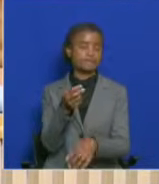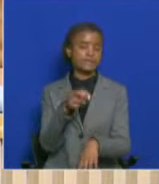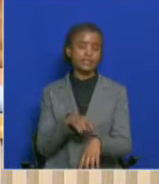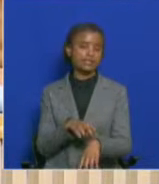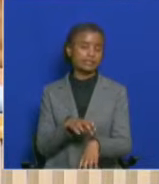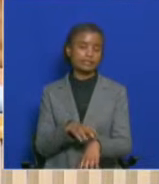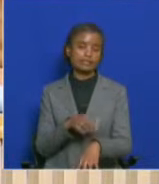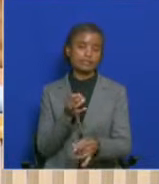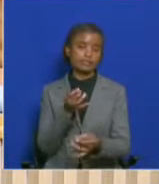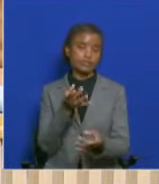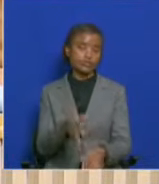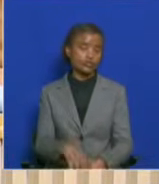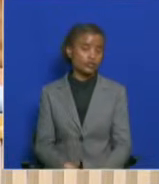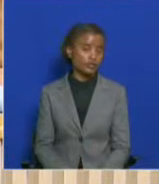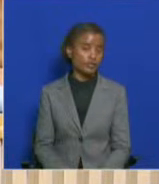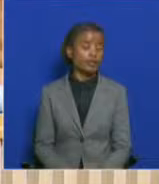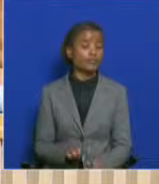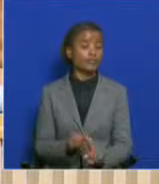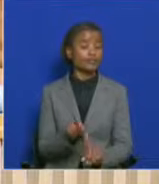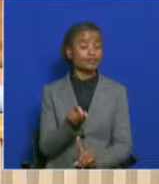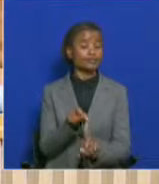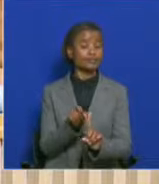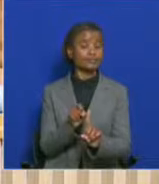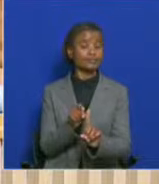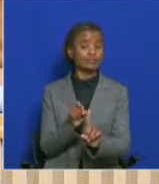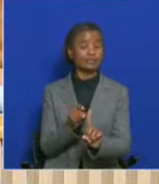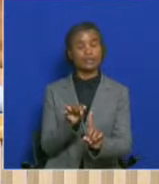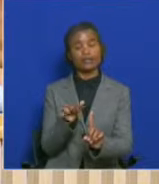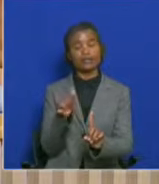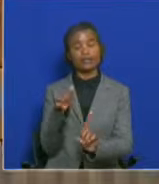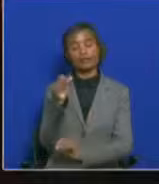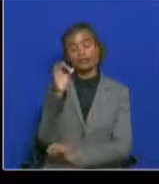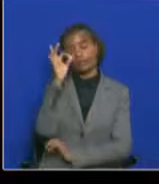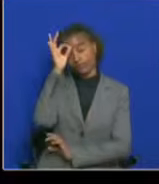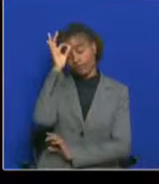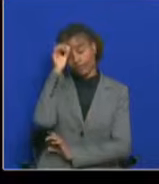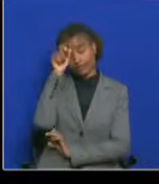to be another police officer from